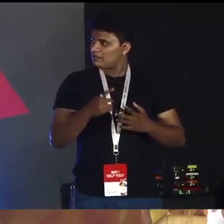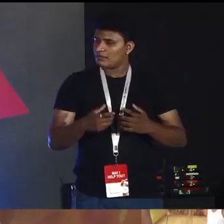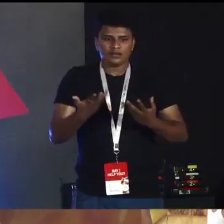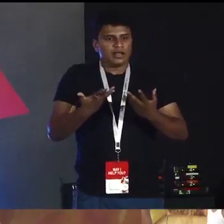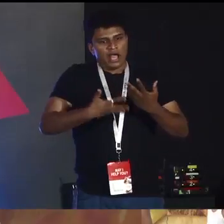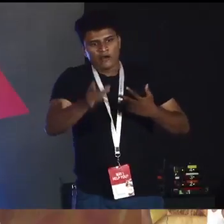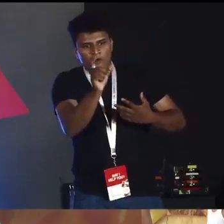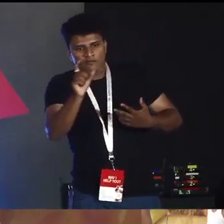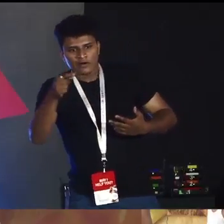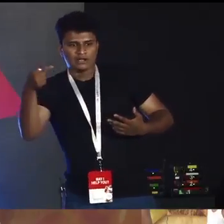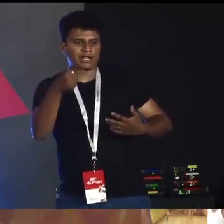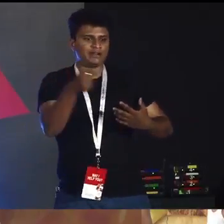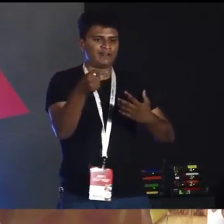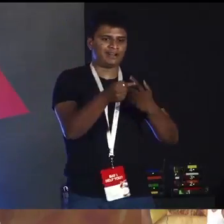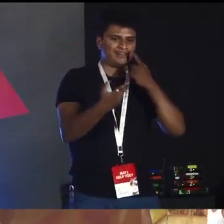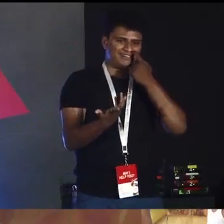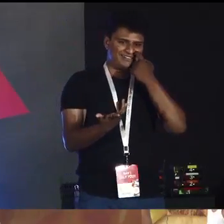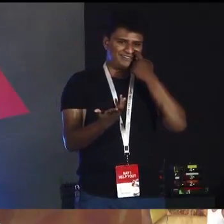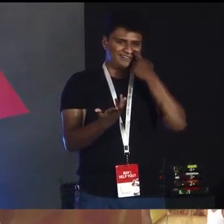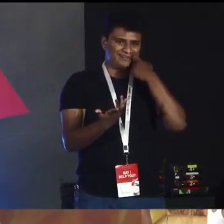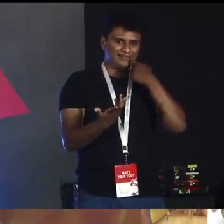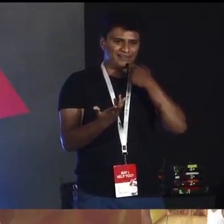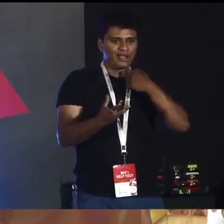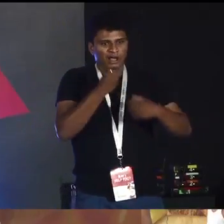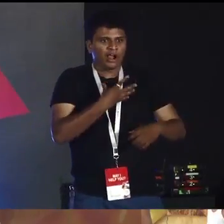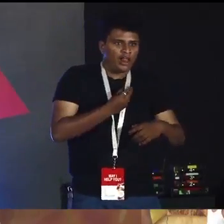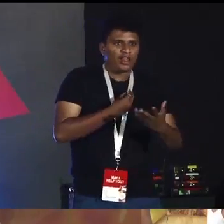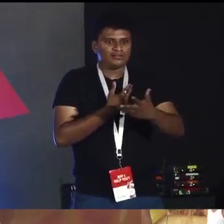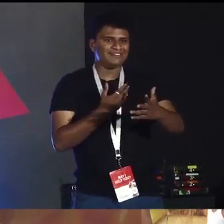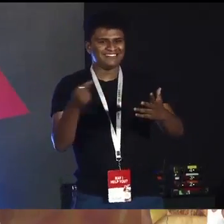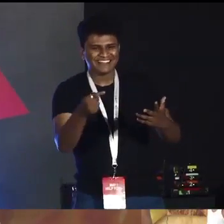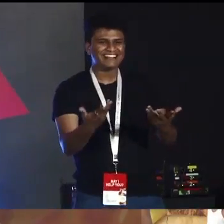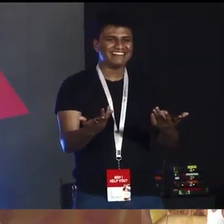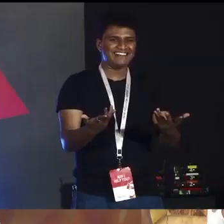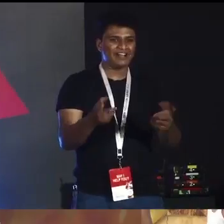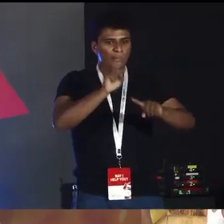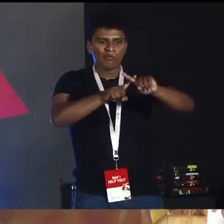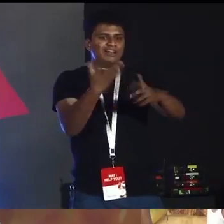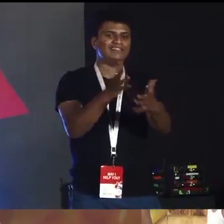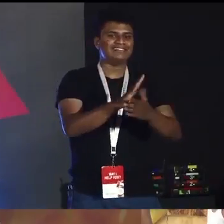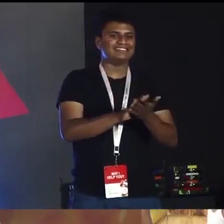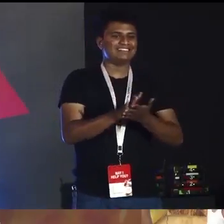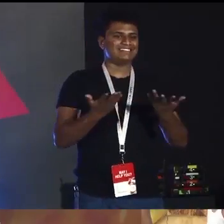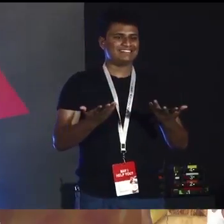single negative word in your vocabulary will come out. What do you say?